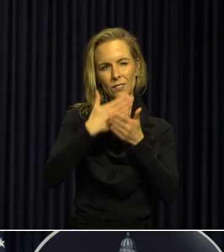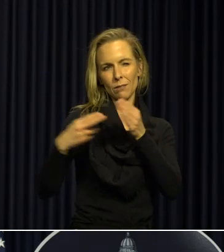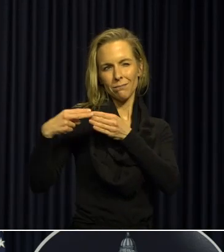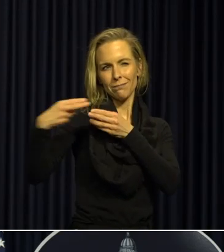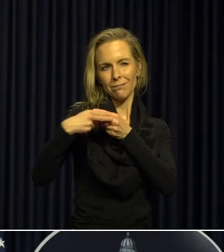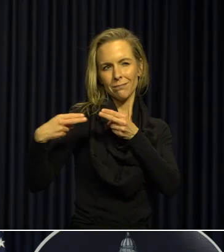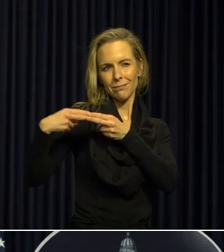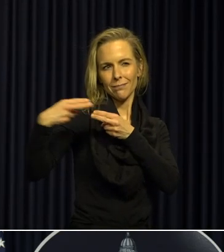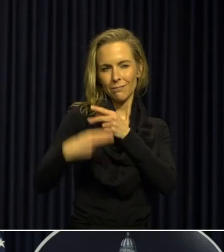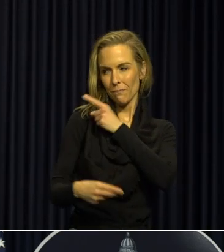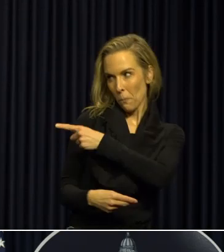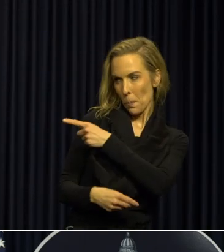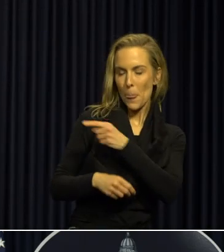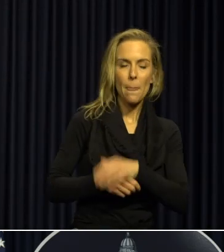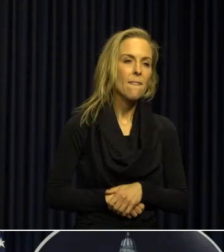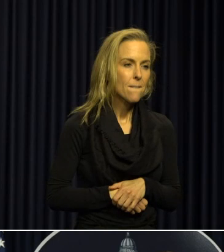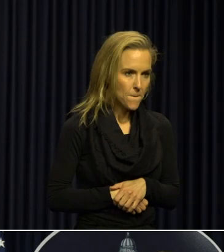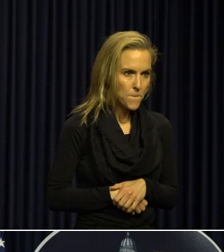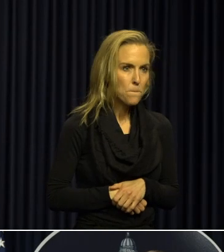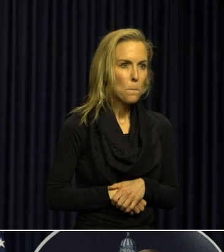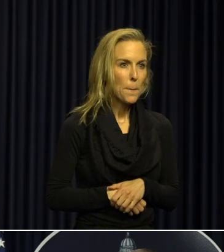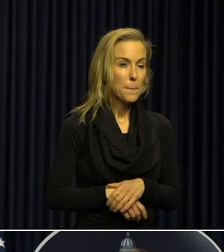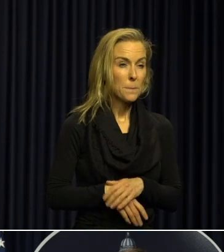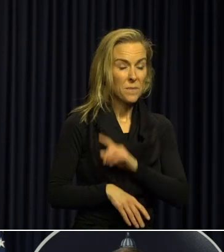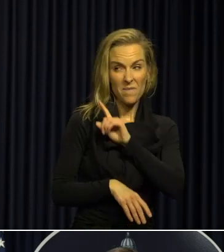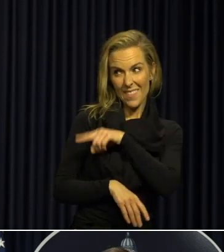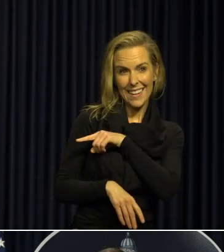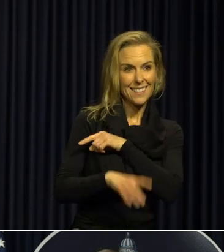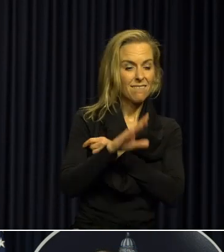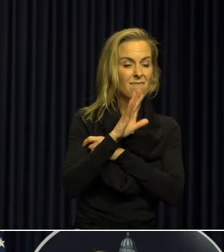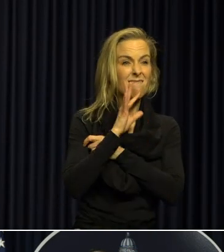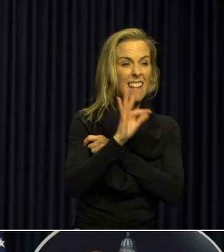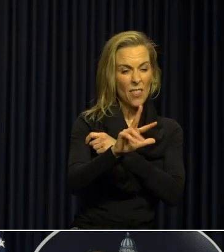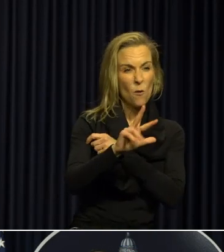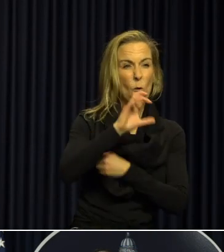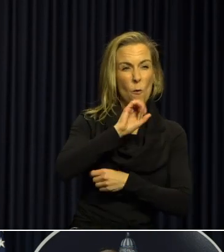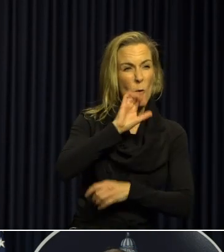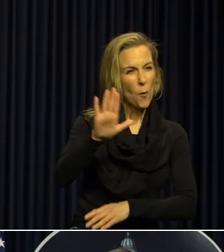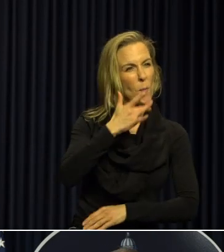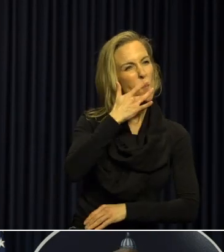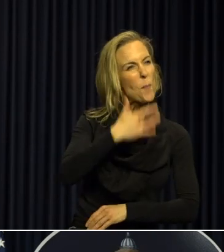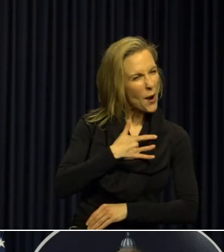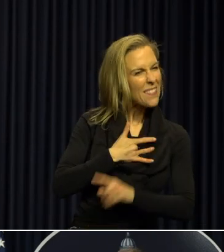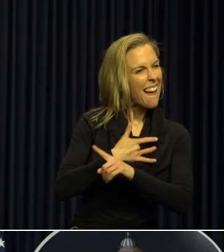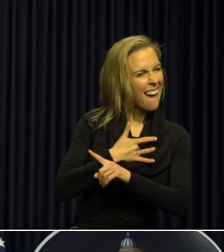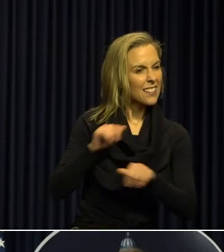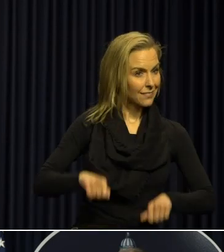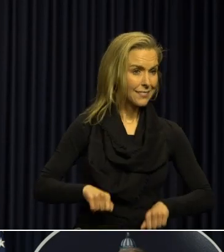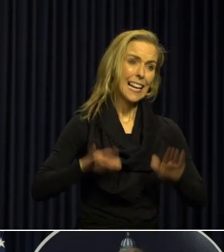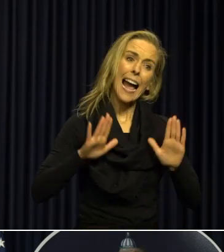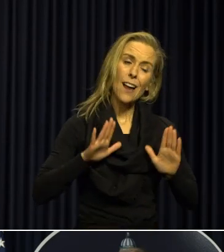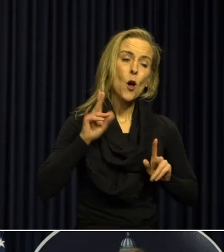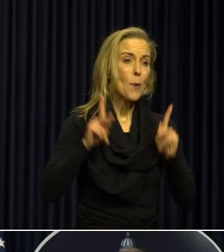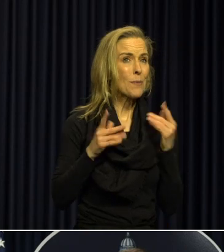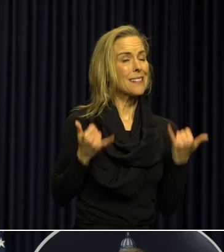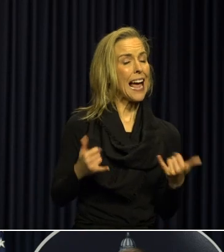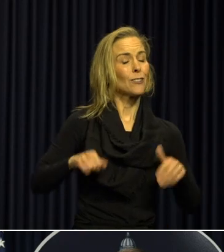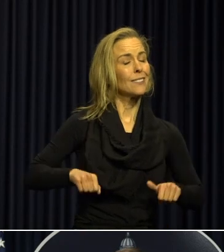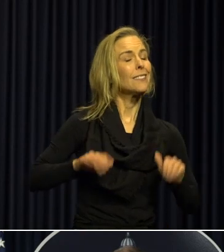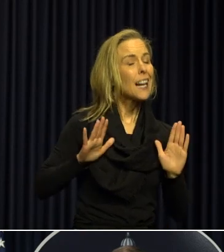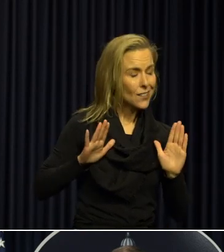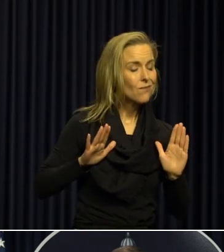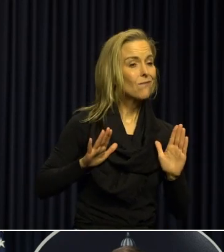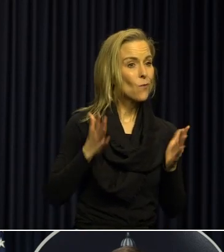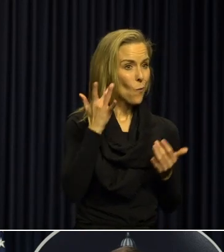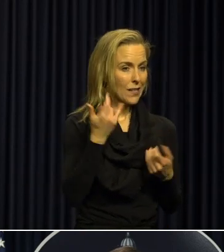All right, so this is a 93rd birthday. We talk about the sacrifices that people are making so that